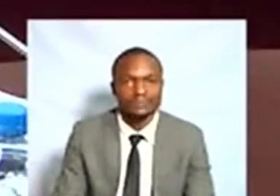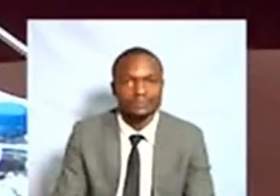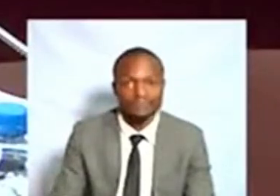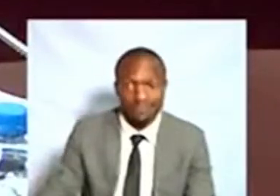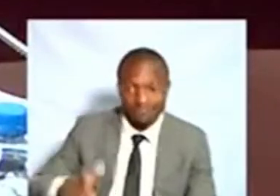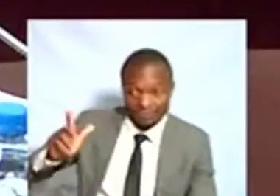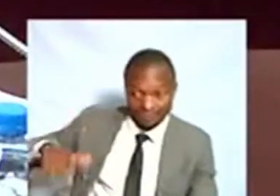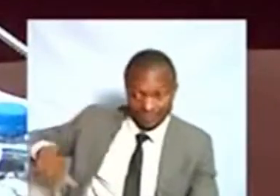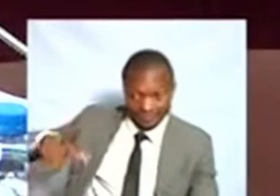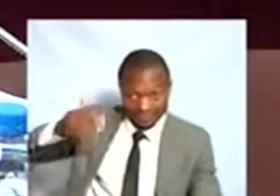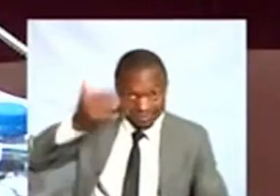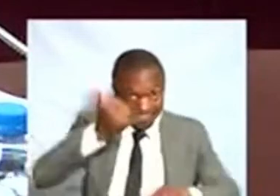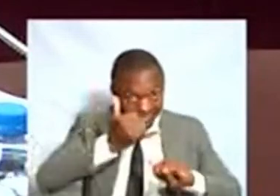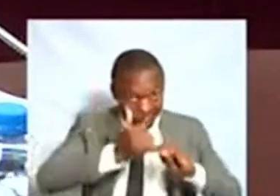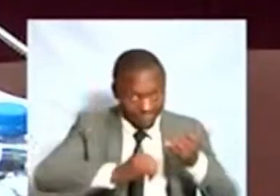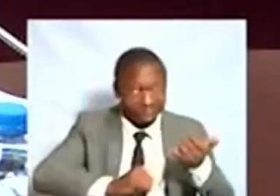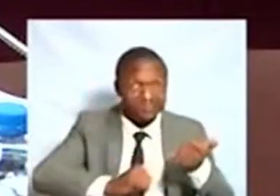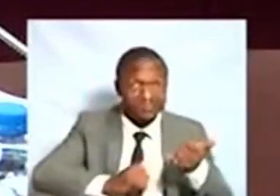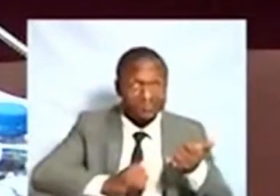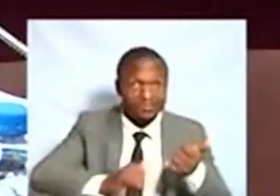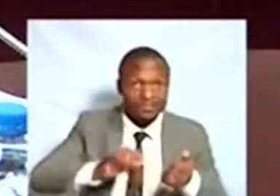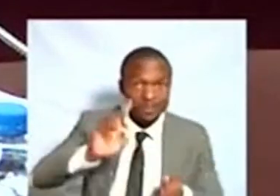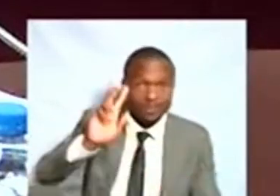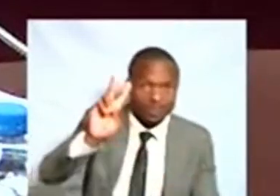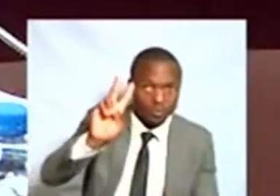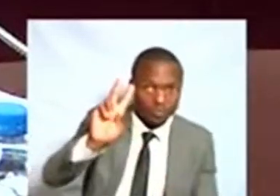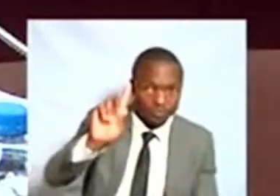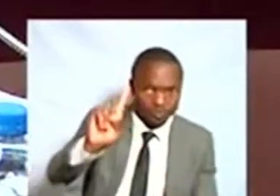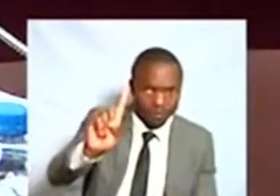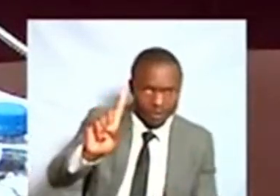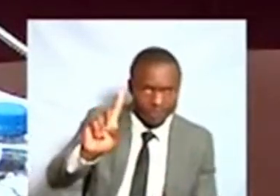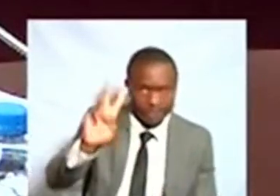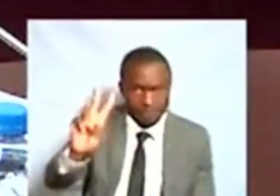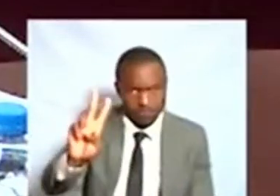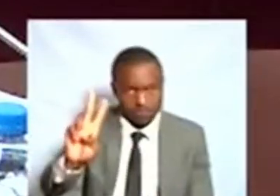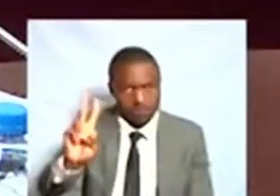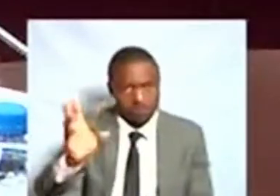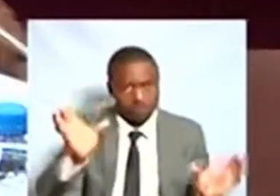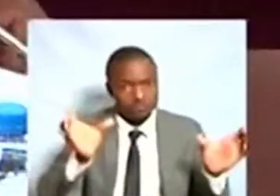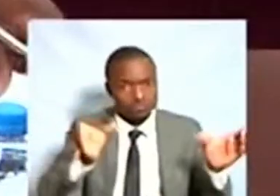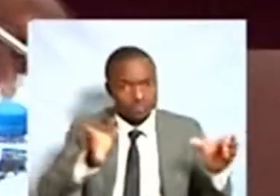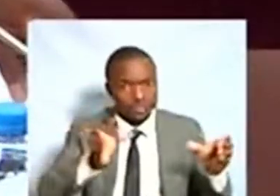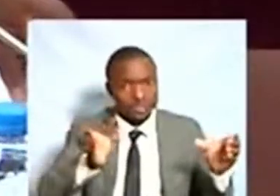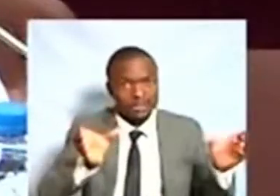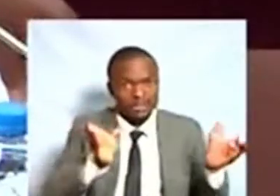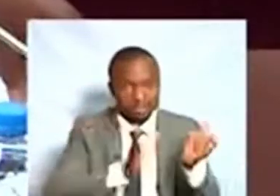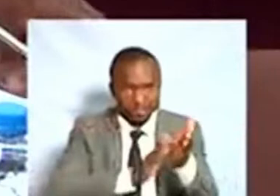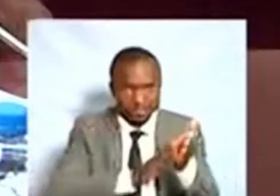Delayed completion of a 1x2 classroom block at Mutachi Primary School.